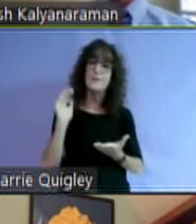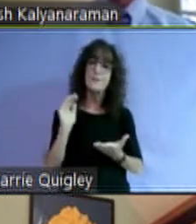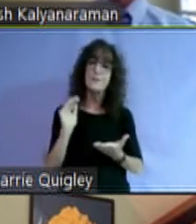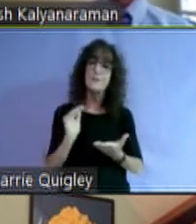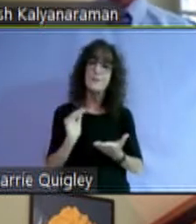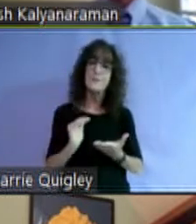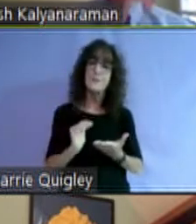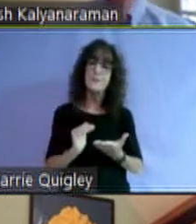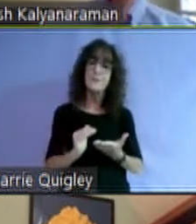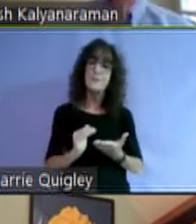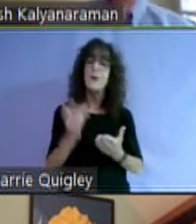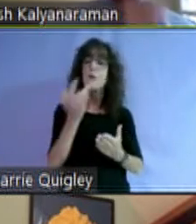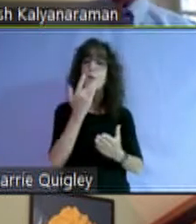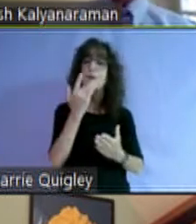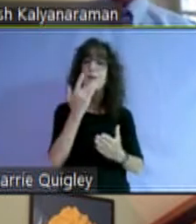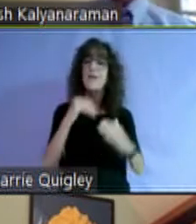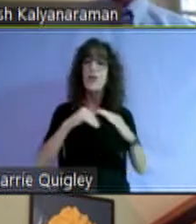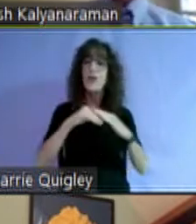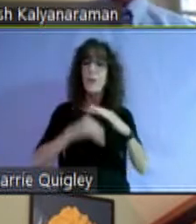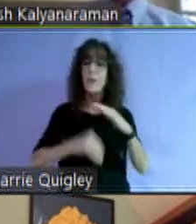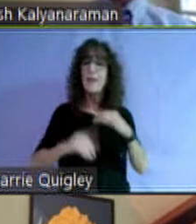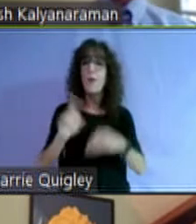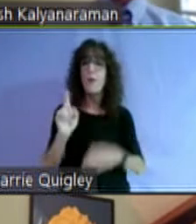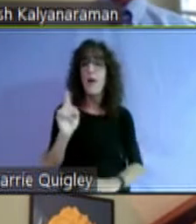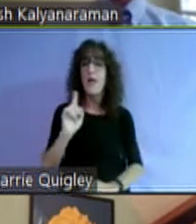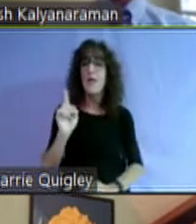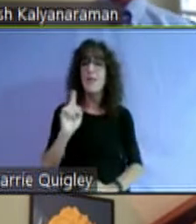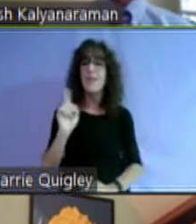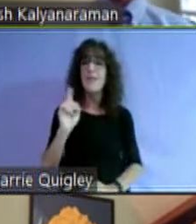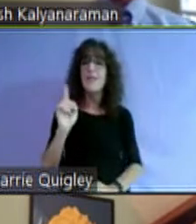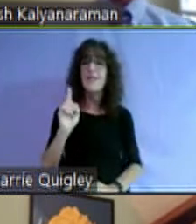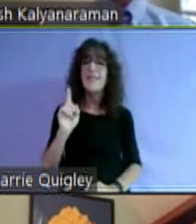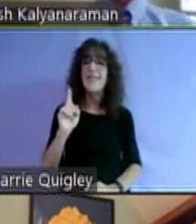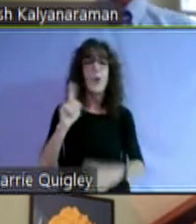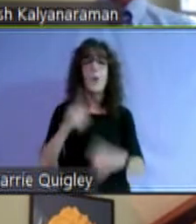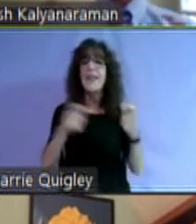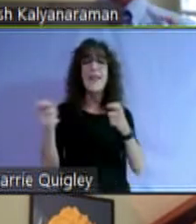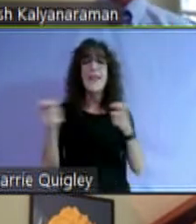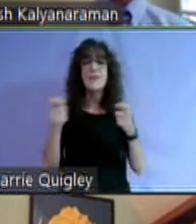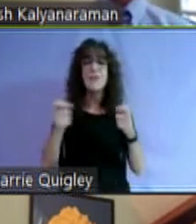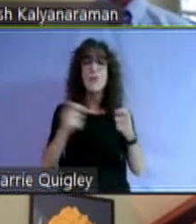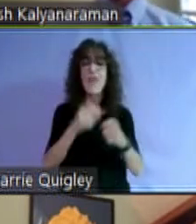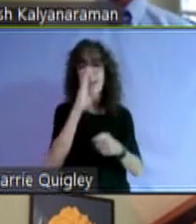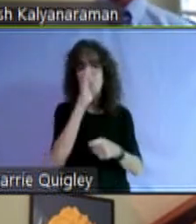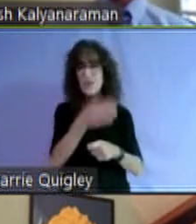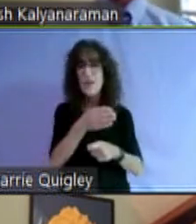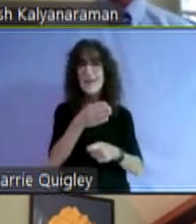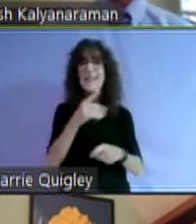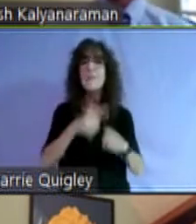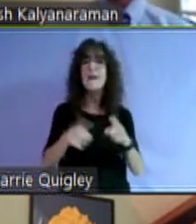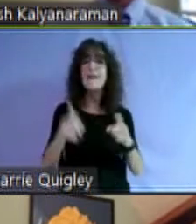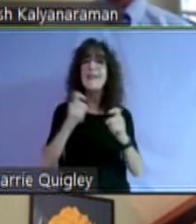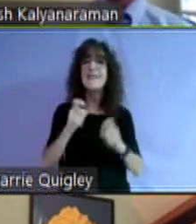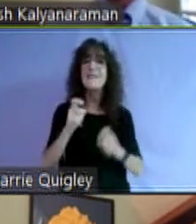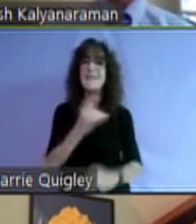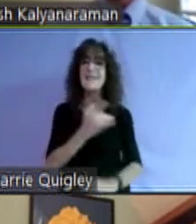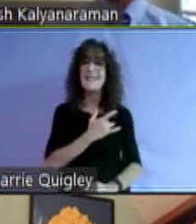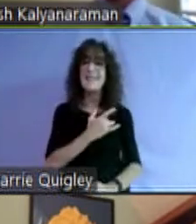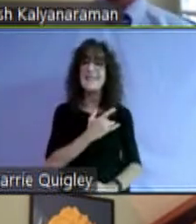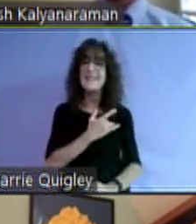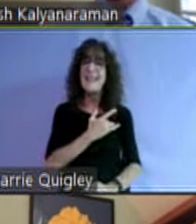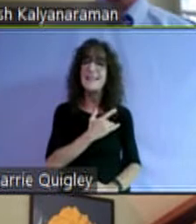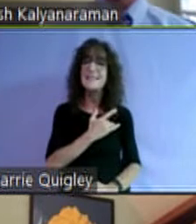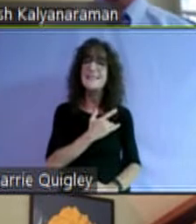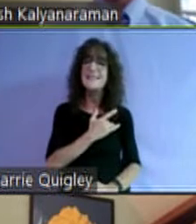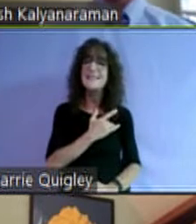but certainly less than 1. So it's not a measure we can control directly, but it gives us a sense of what is happening. And right